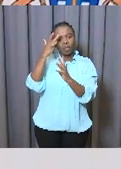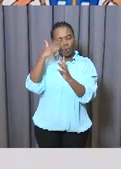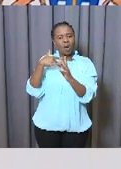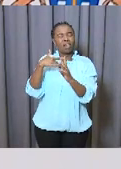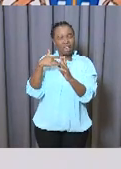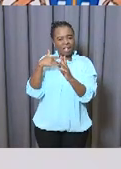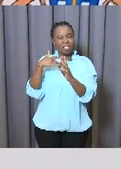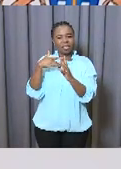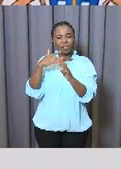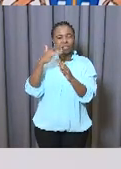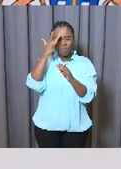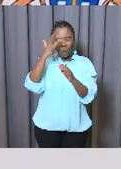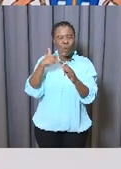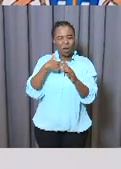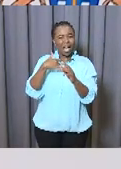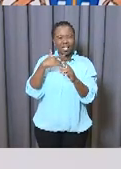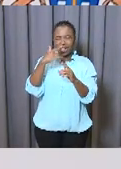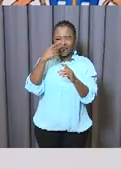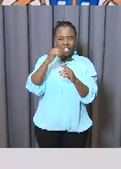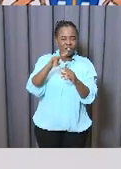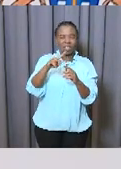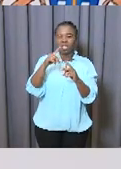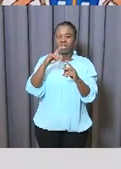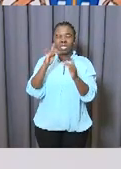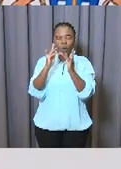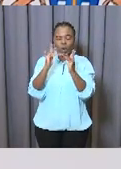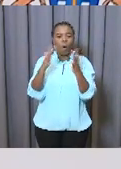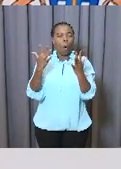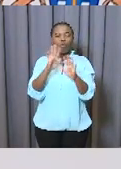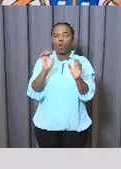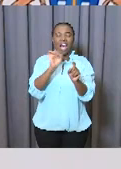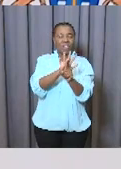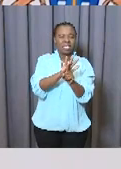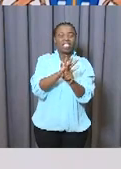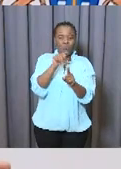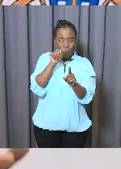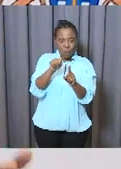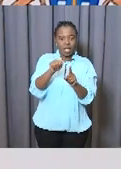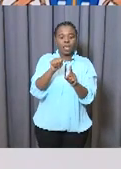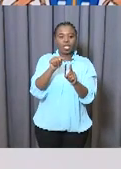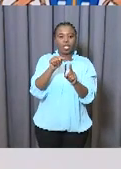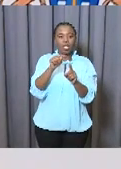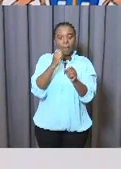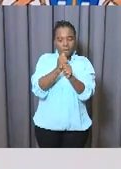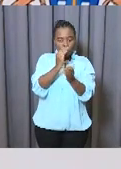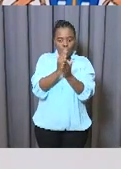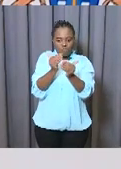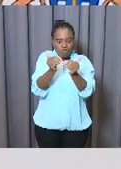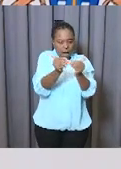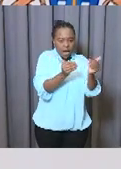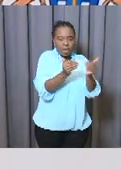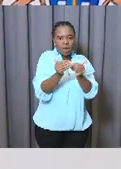long-term illnesses, communicable and non-communicable diseases. We must pay attention to the management of